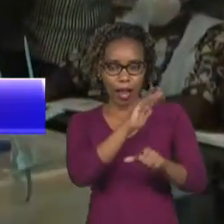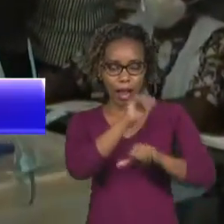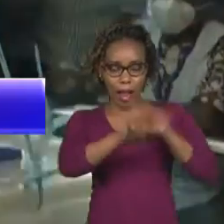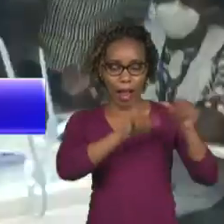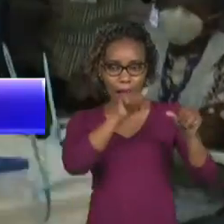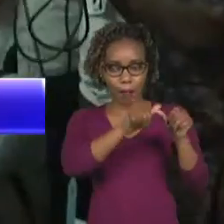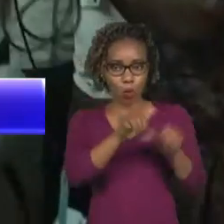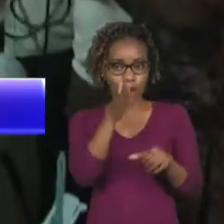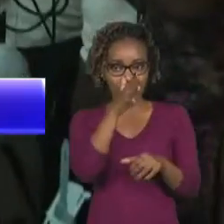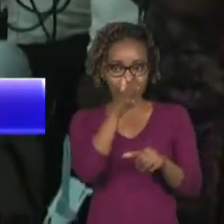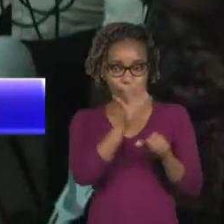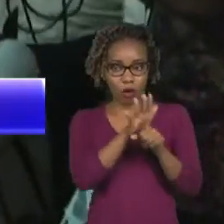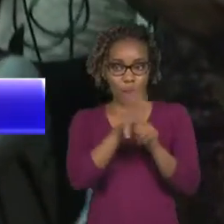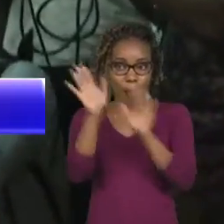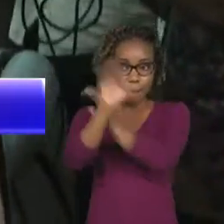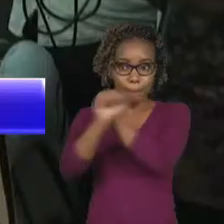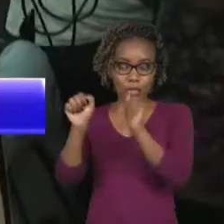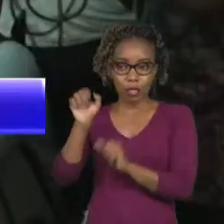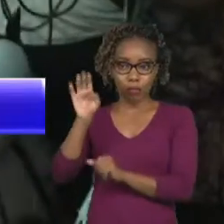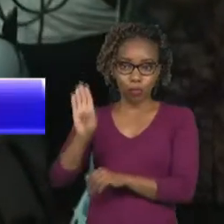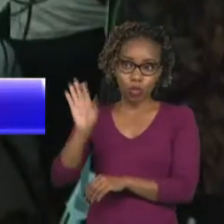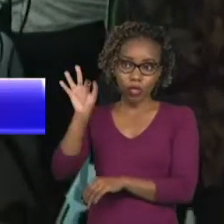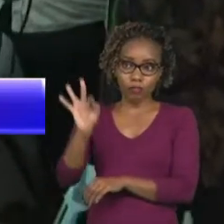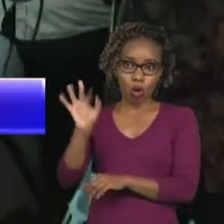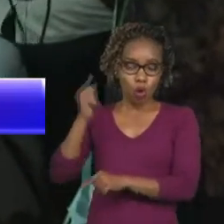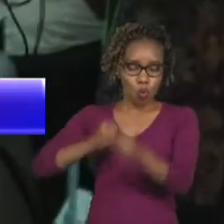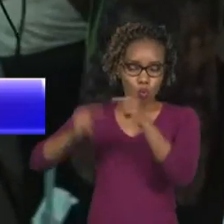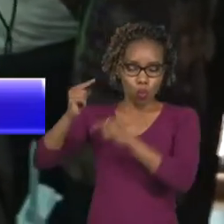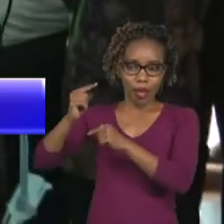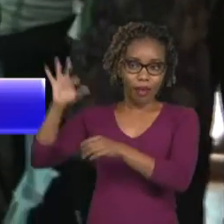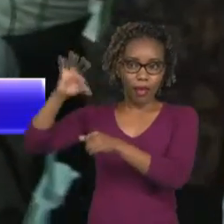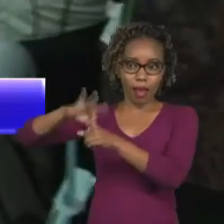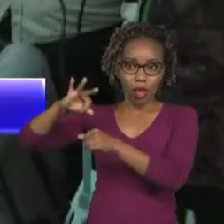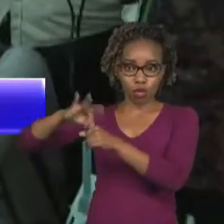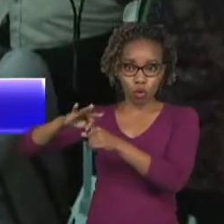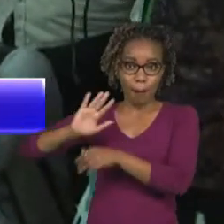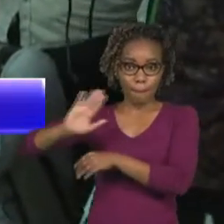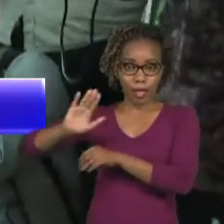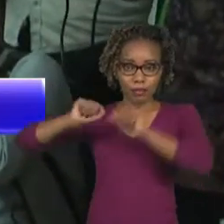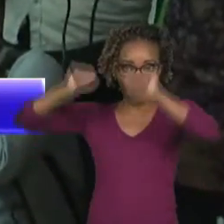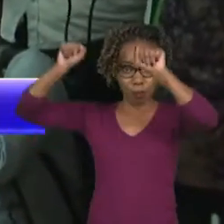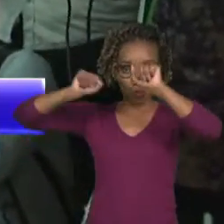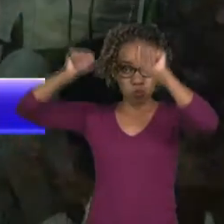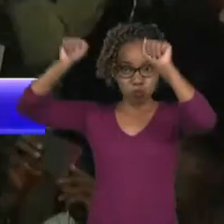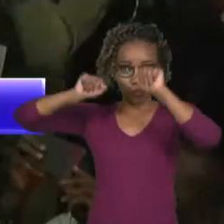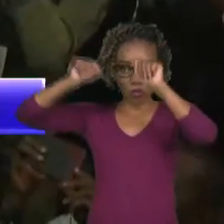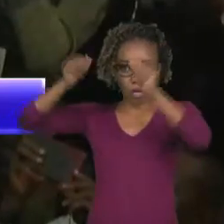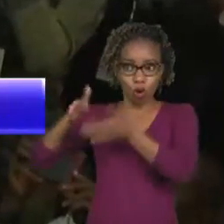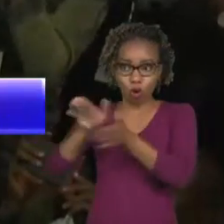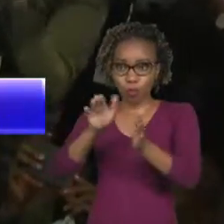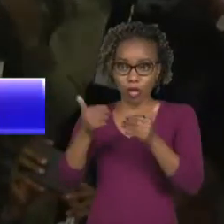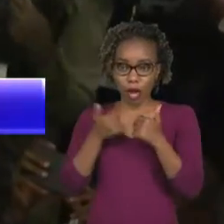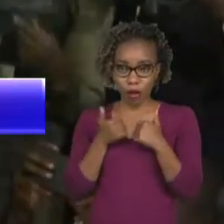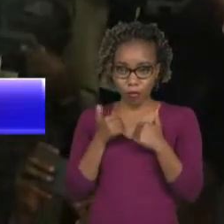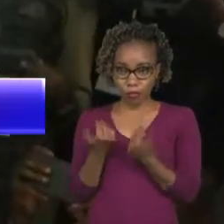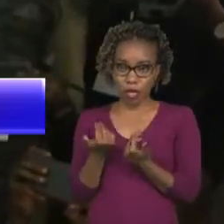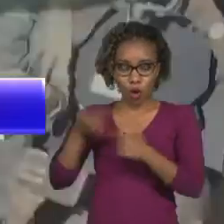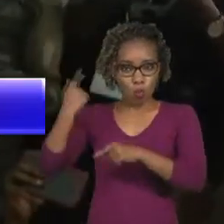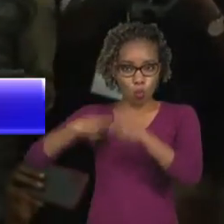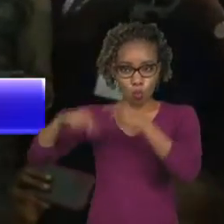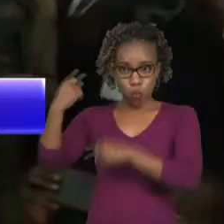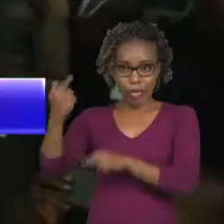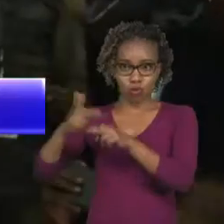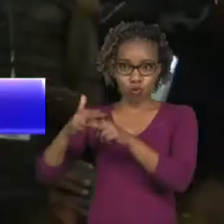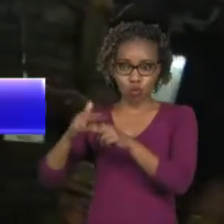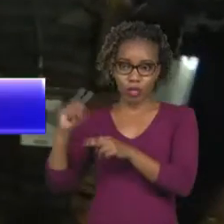polls. President Macron is expected to win re-election, his supporters taking up his chances of an outright victory in